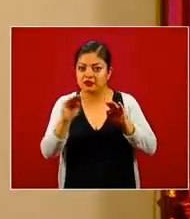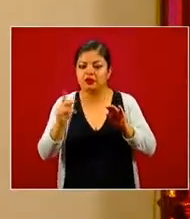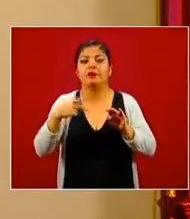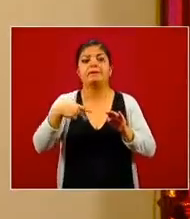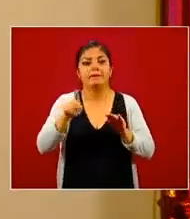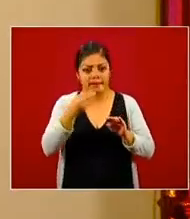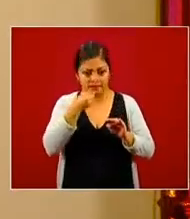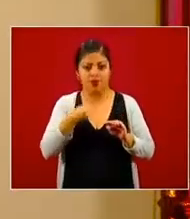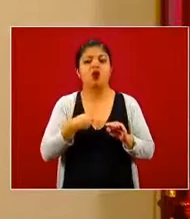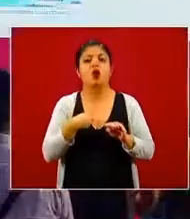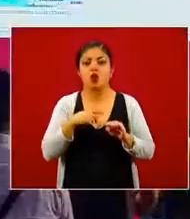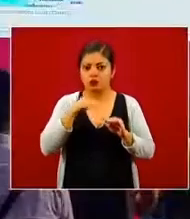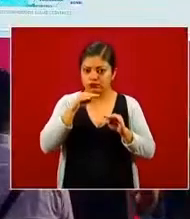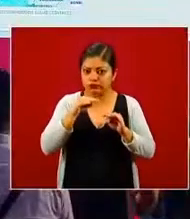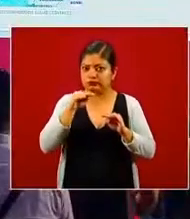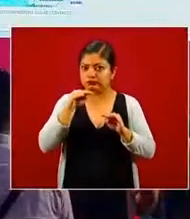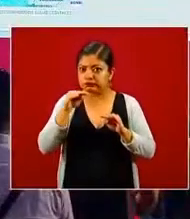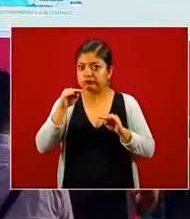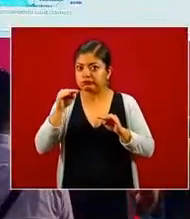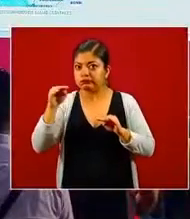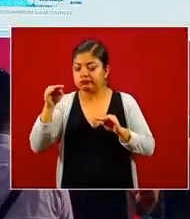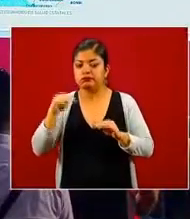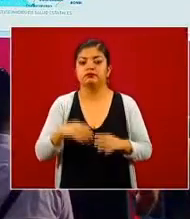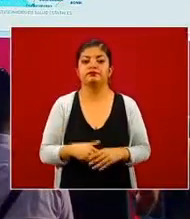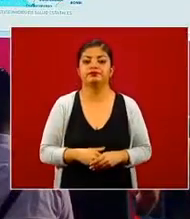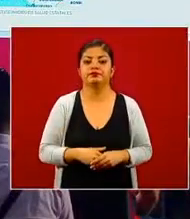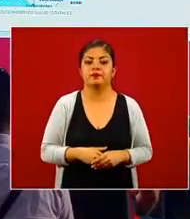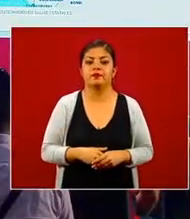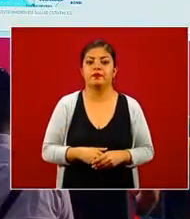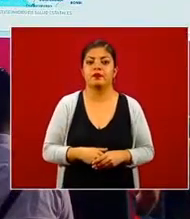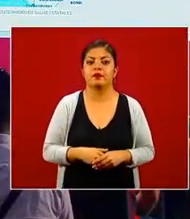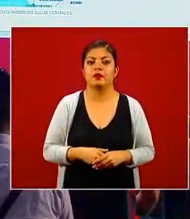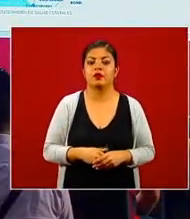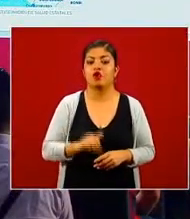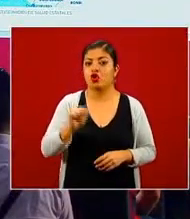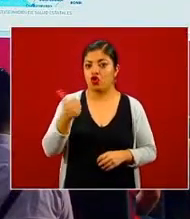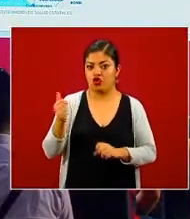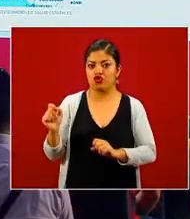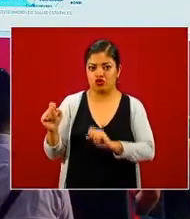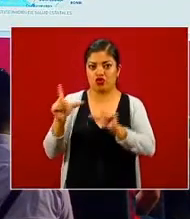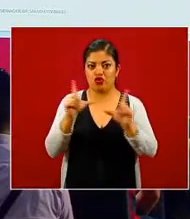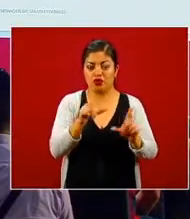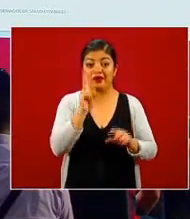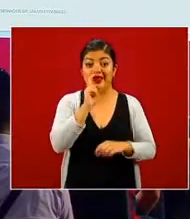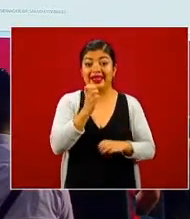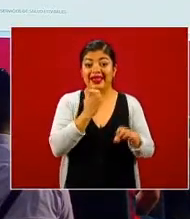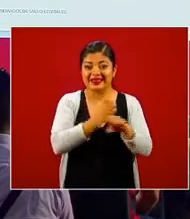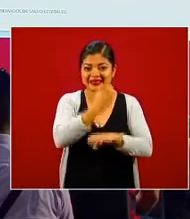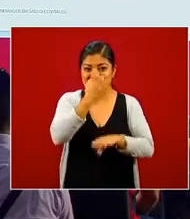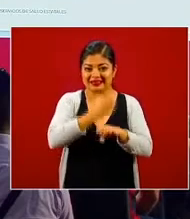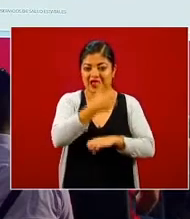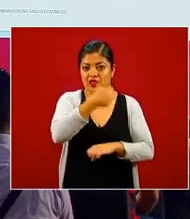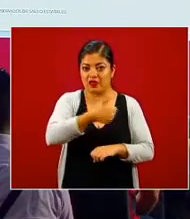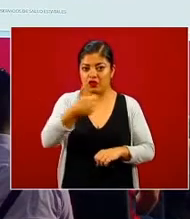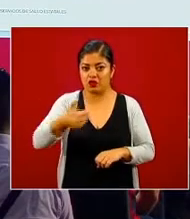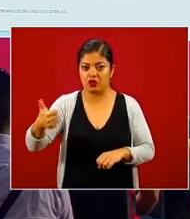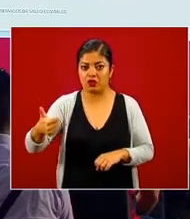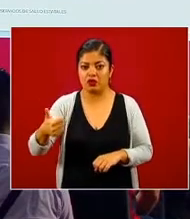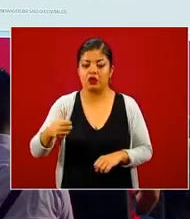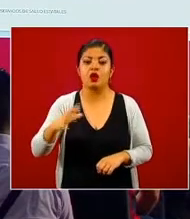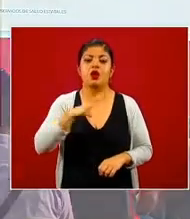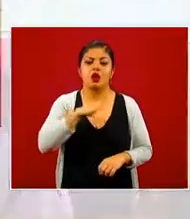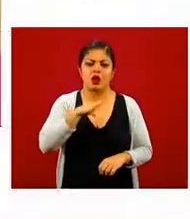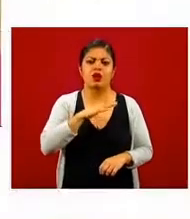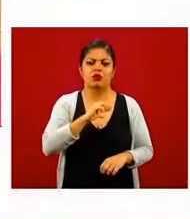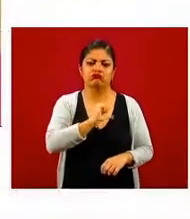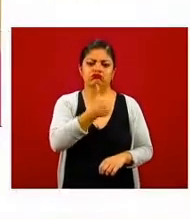that this has maintained stability. If we take a look at our next slide, we can see